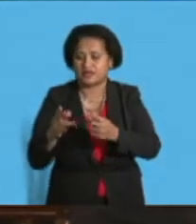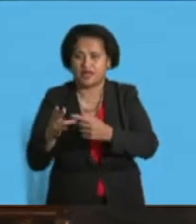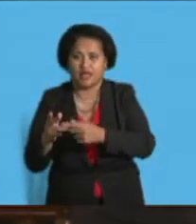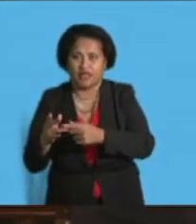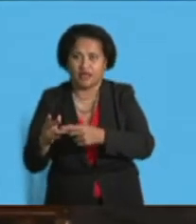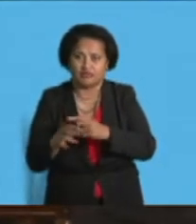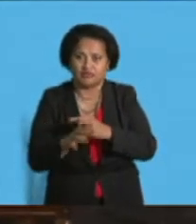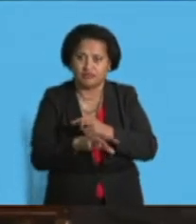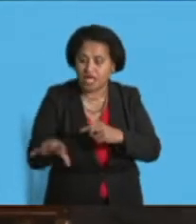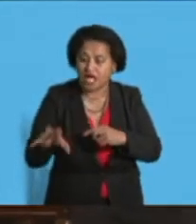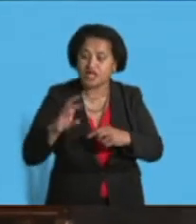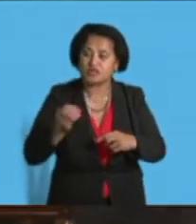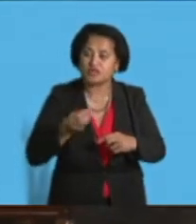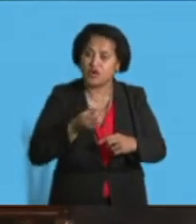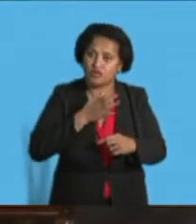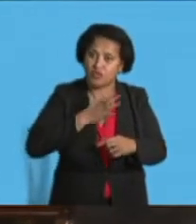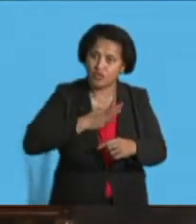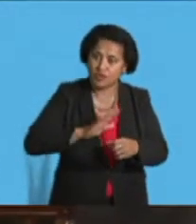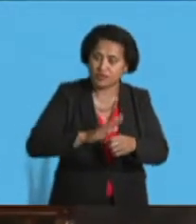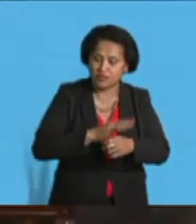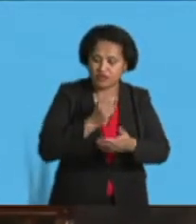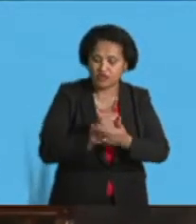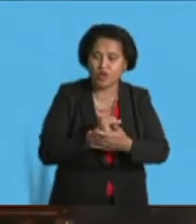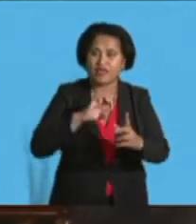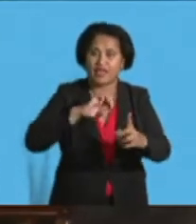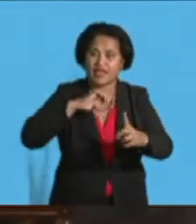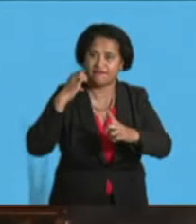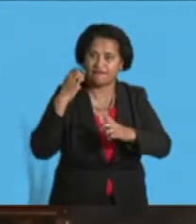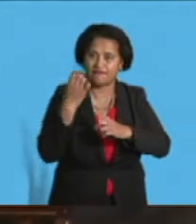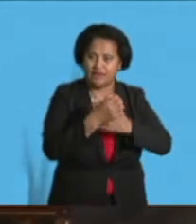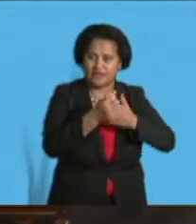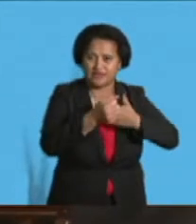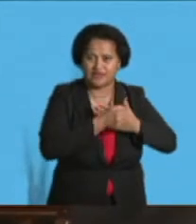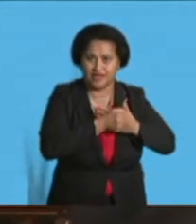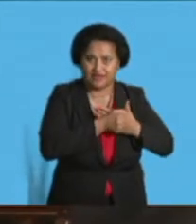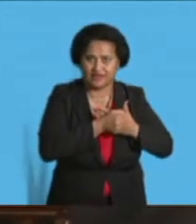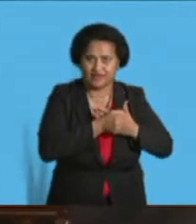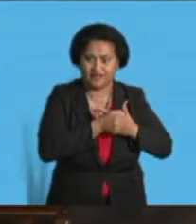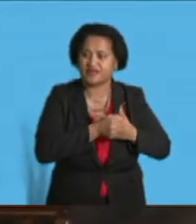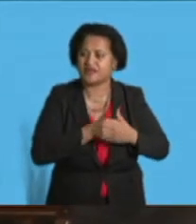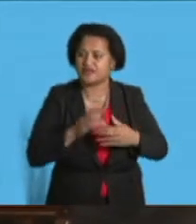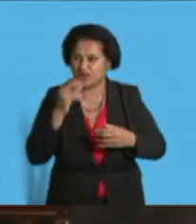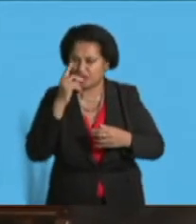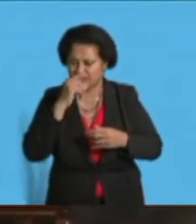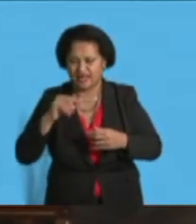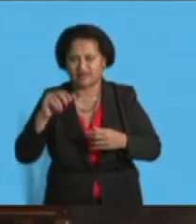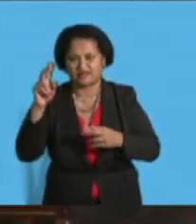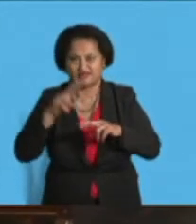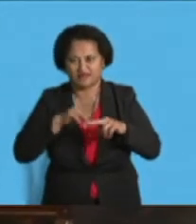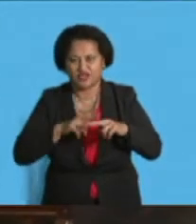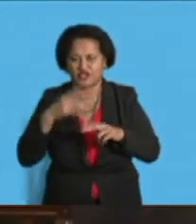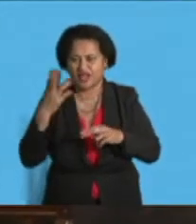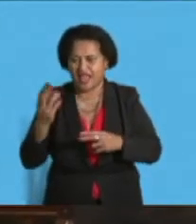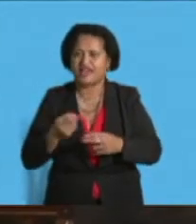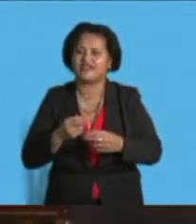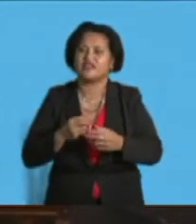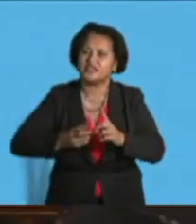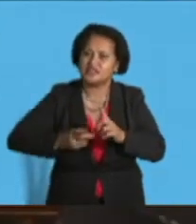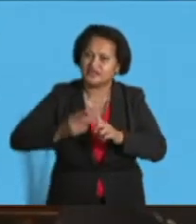the Ministry will ensure that environment is safeguarded while we as a nation pursue economic development and provide security to our